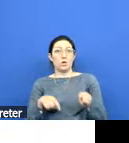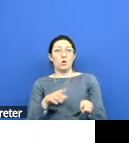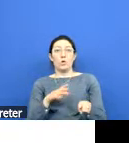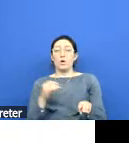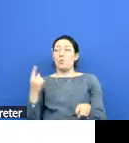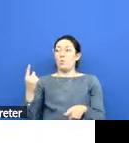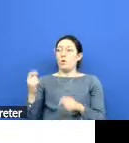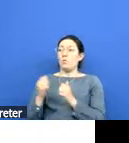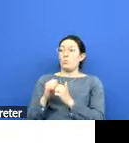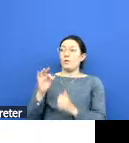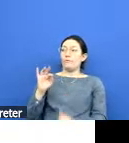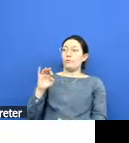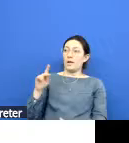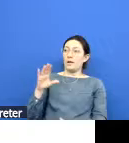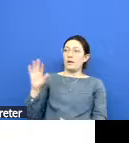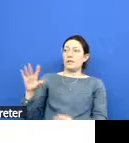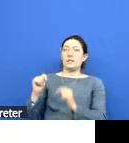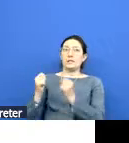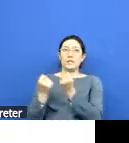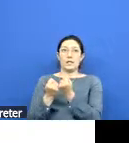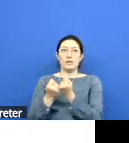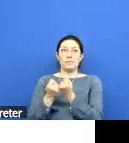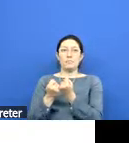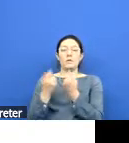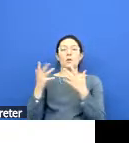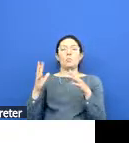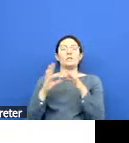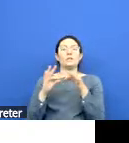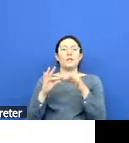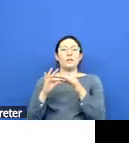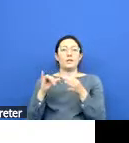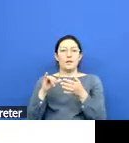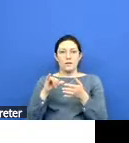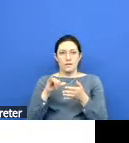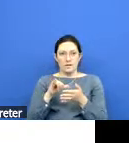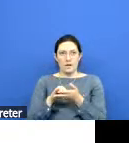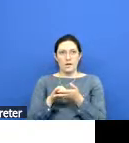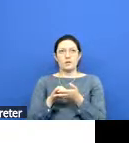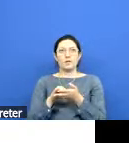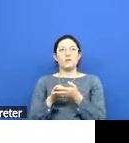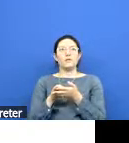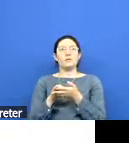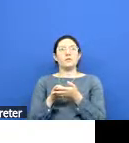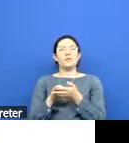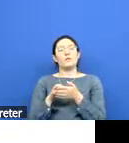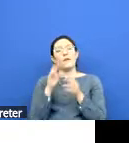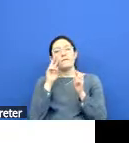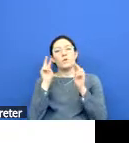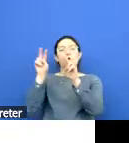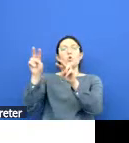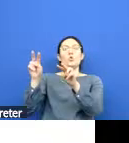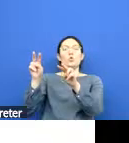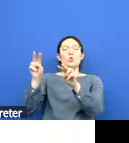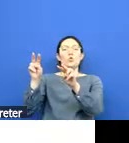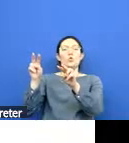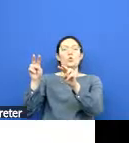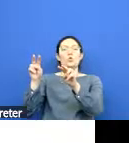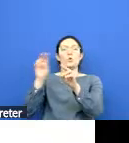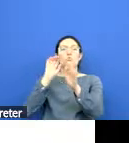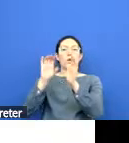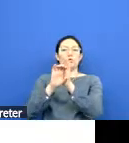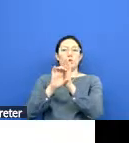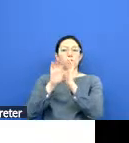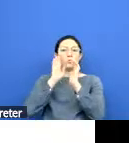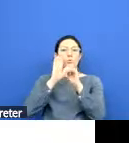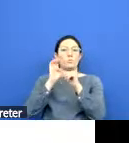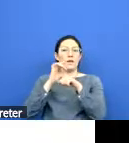with Frank and his team, it was stated that the view site renderings would be available